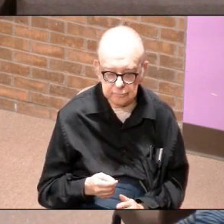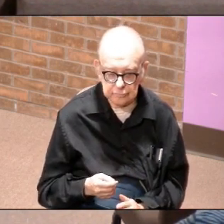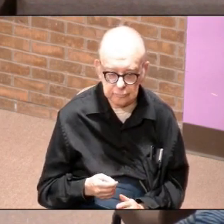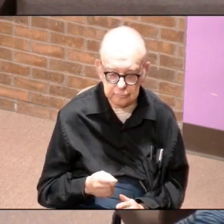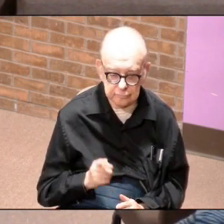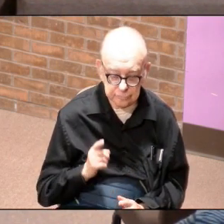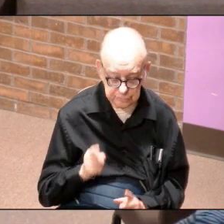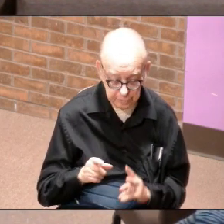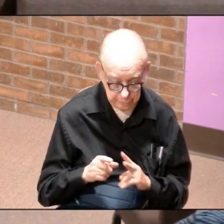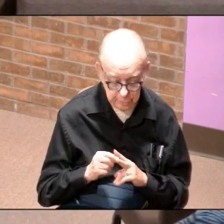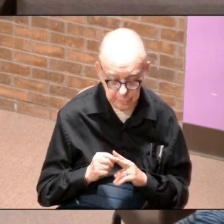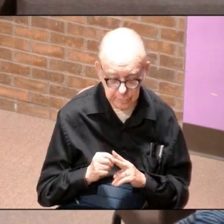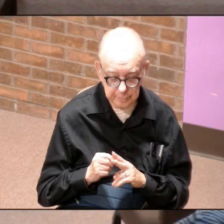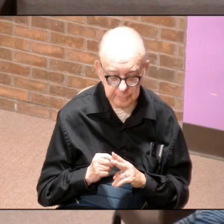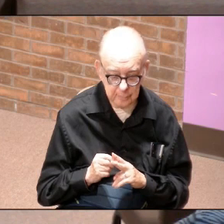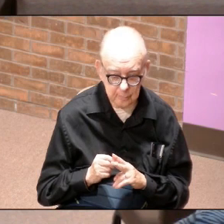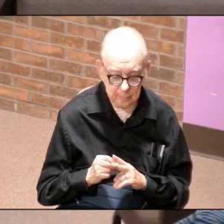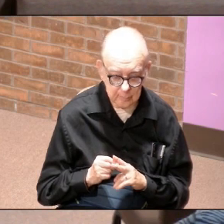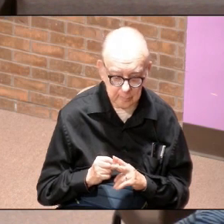you choose